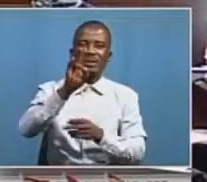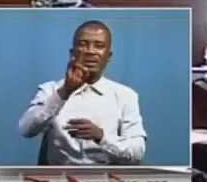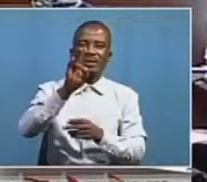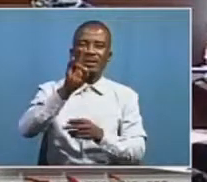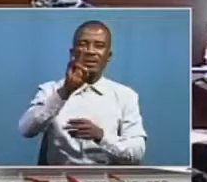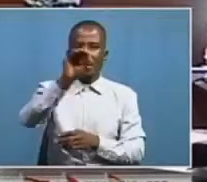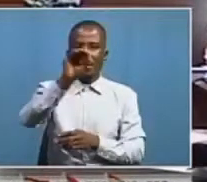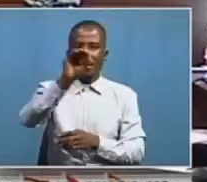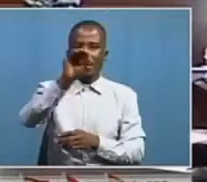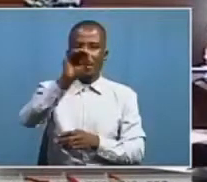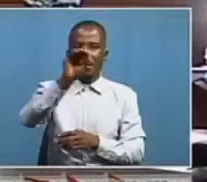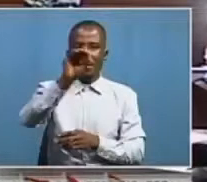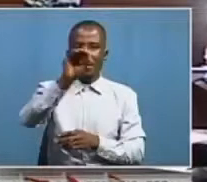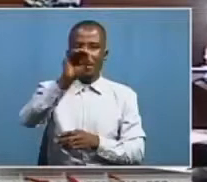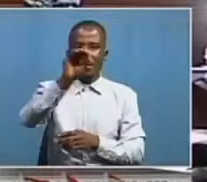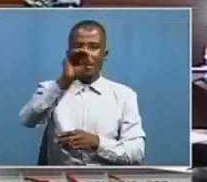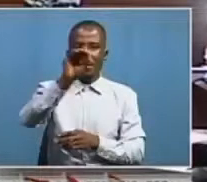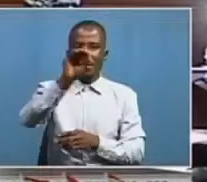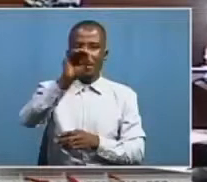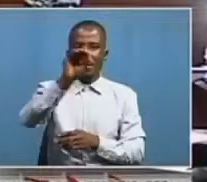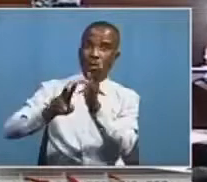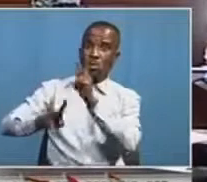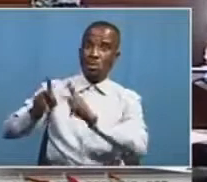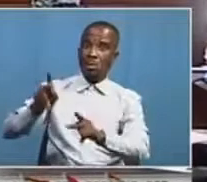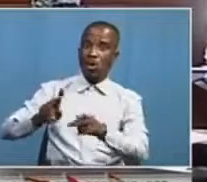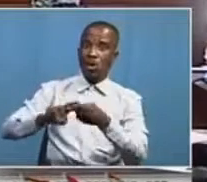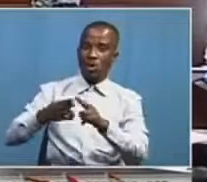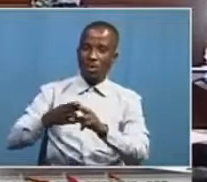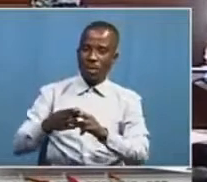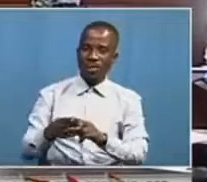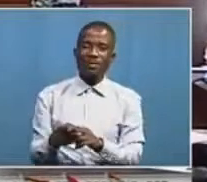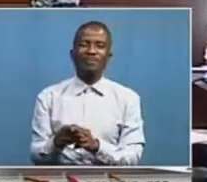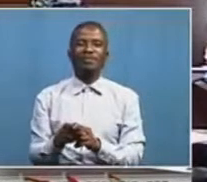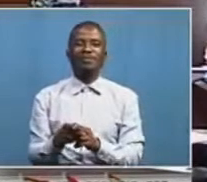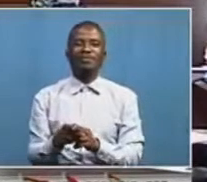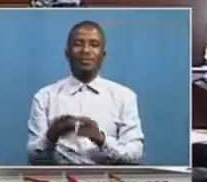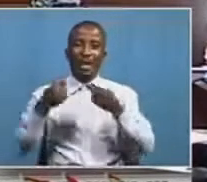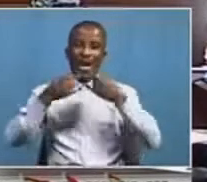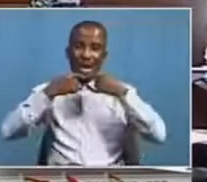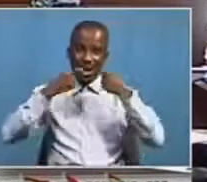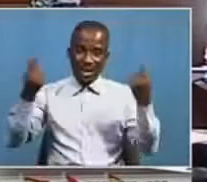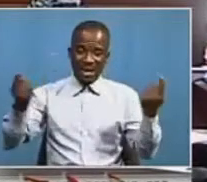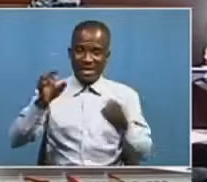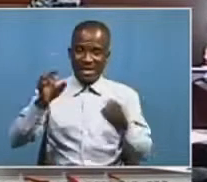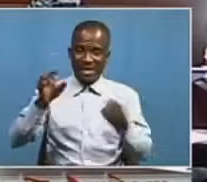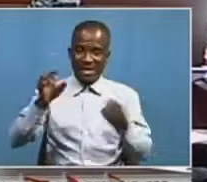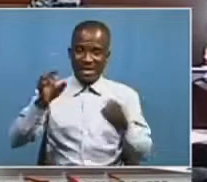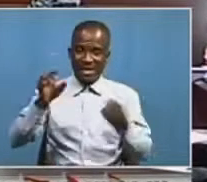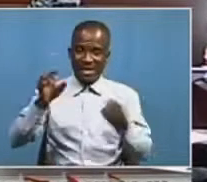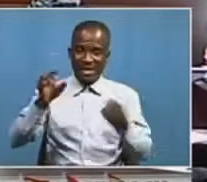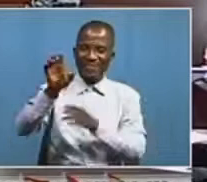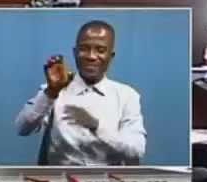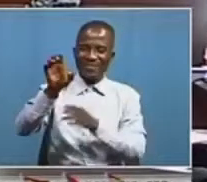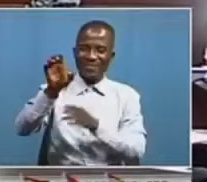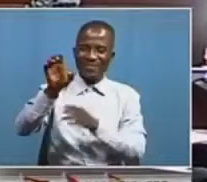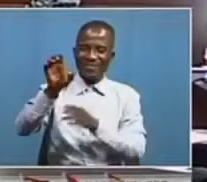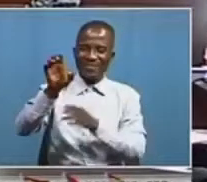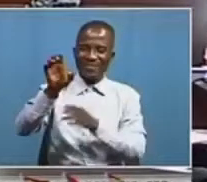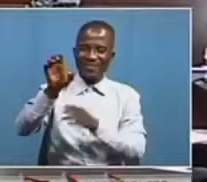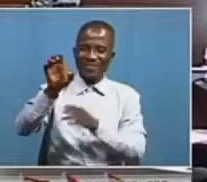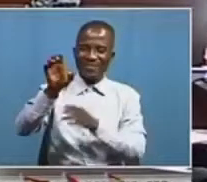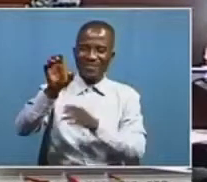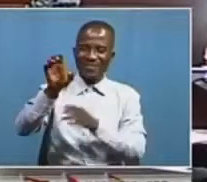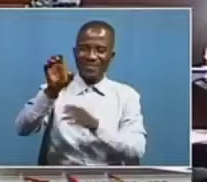79% of the total registered voters. 7. In the declaration, Mrs. Jean Addo Mensah, chairperson of